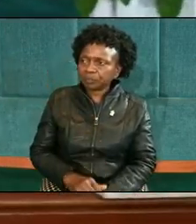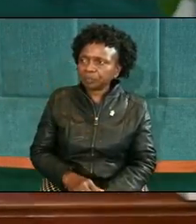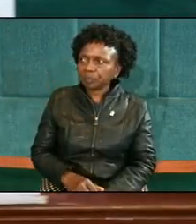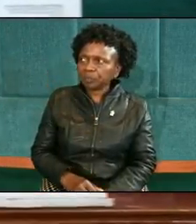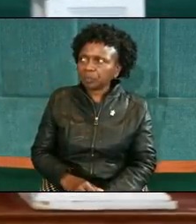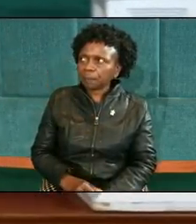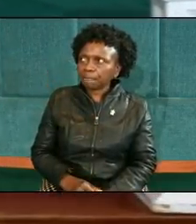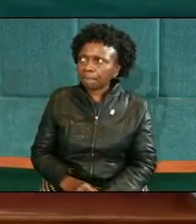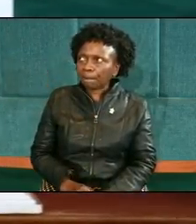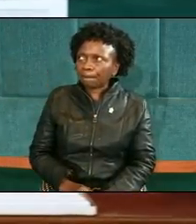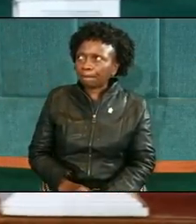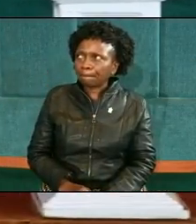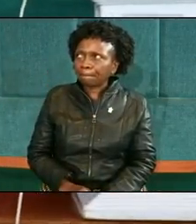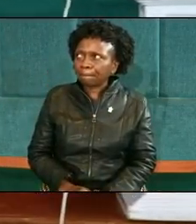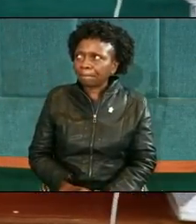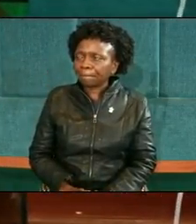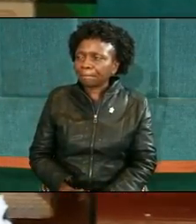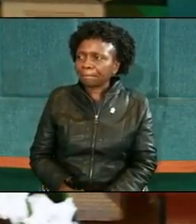Now,